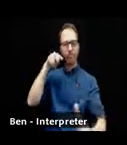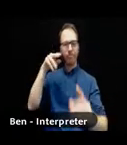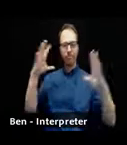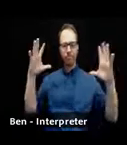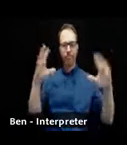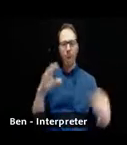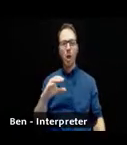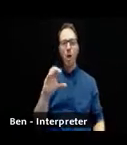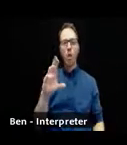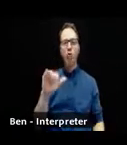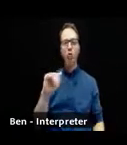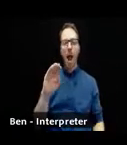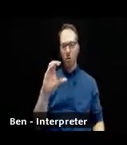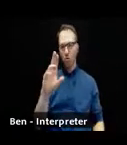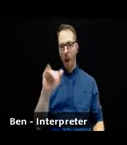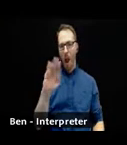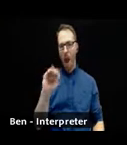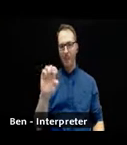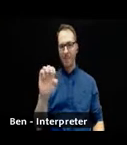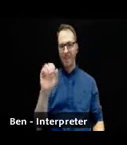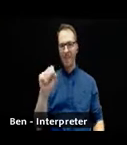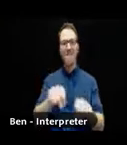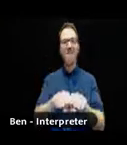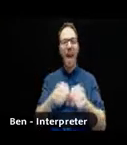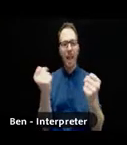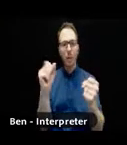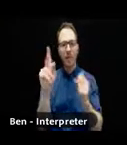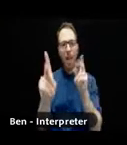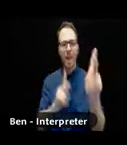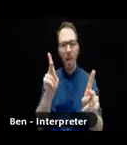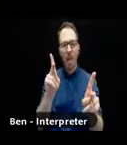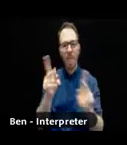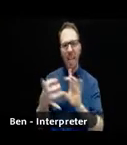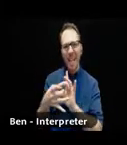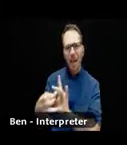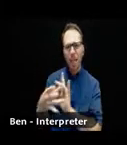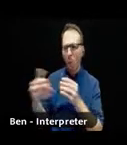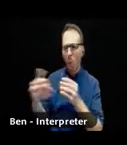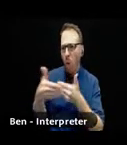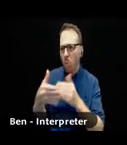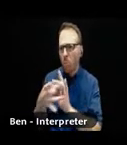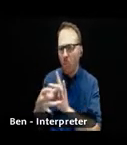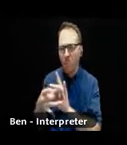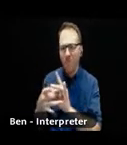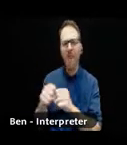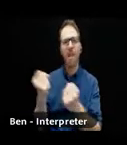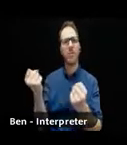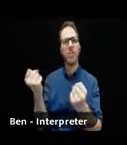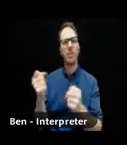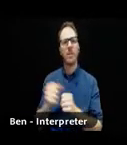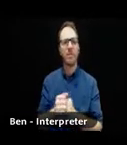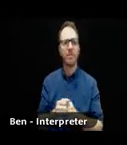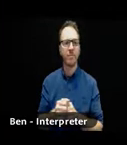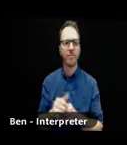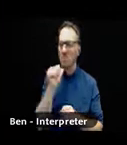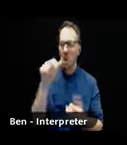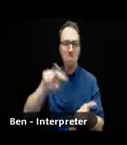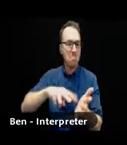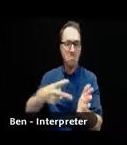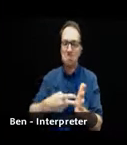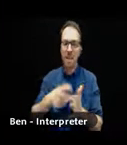is a violation of people and interpersonal relationships. Interestingly, not the state. It doesn't mean that the